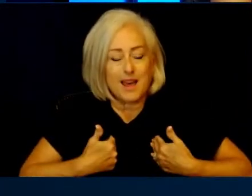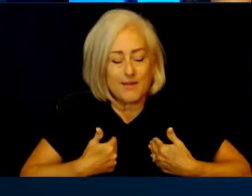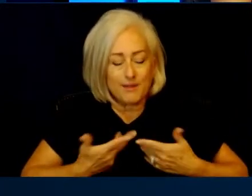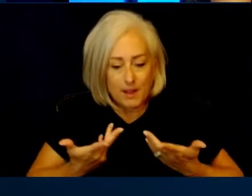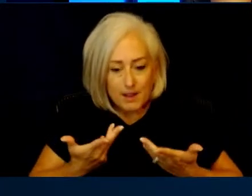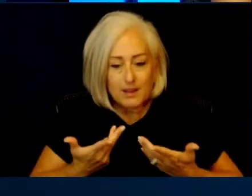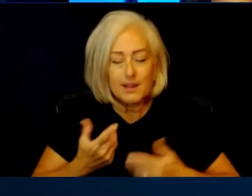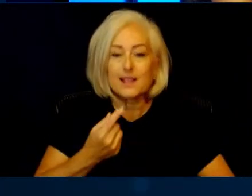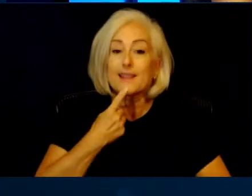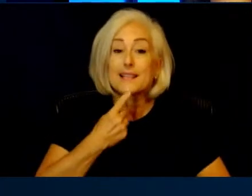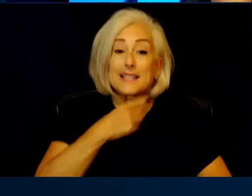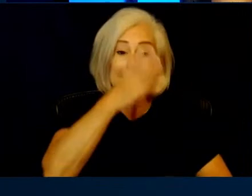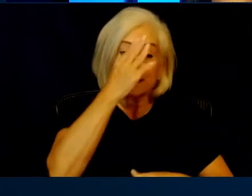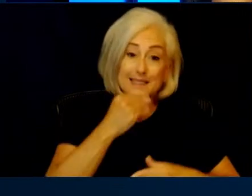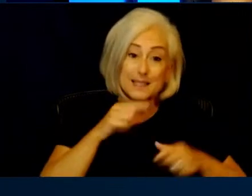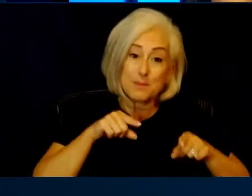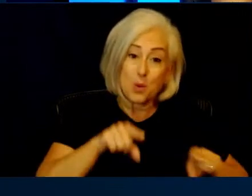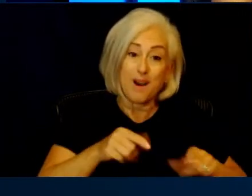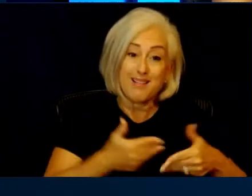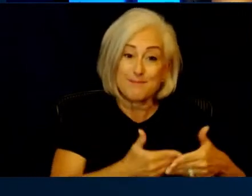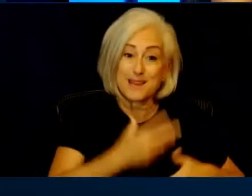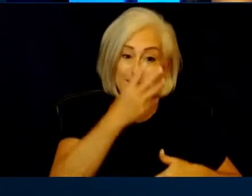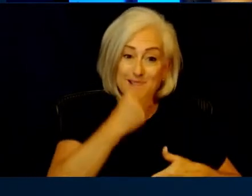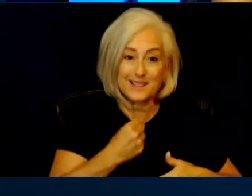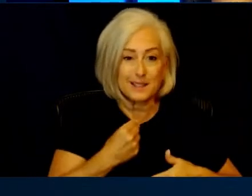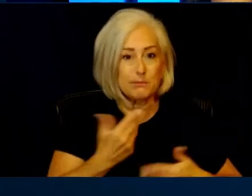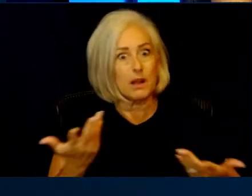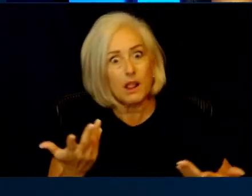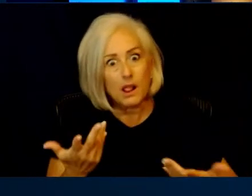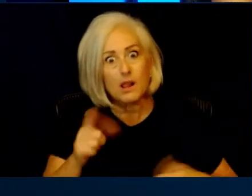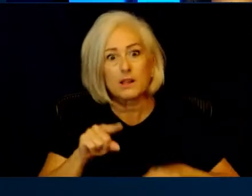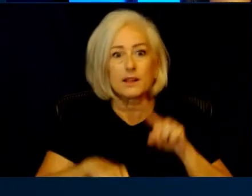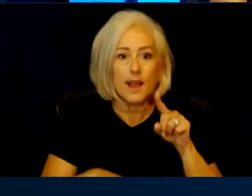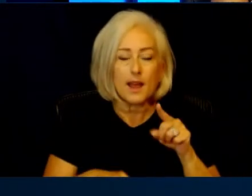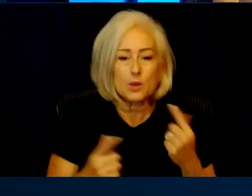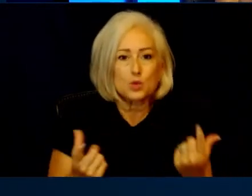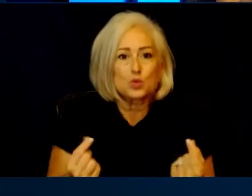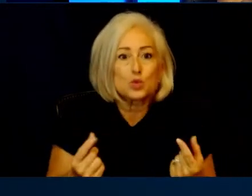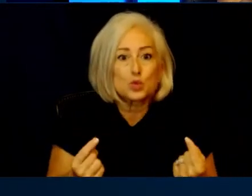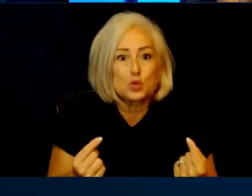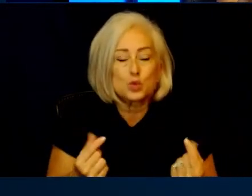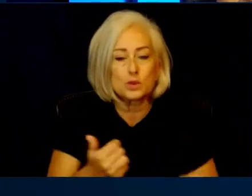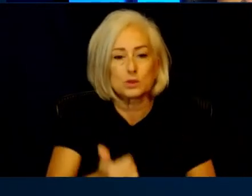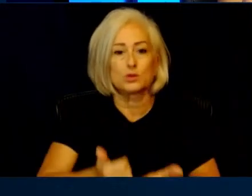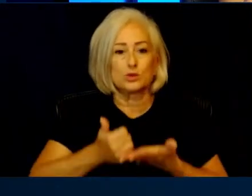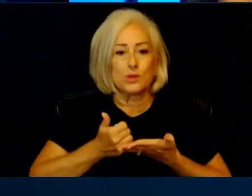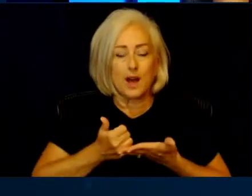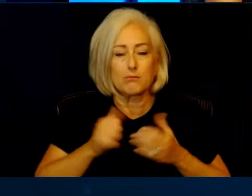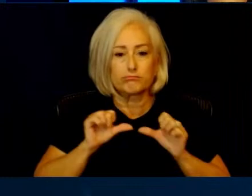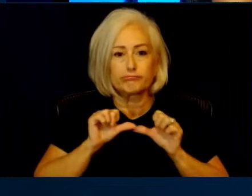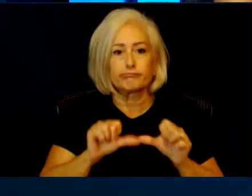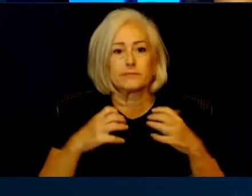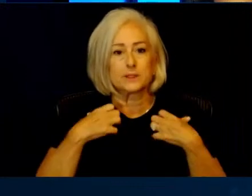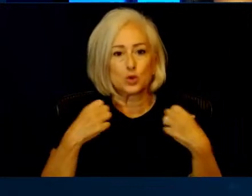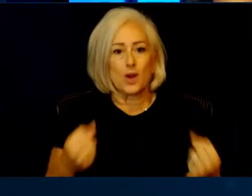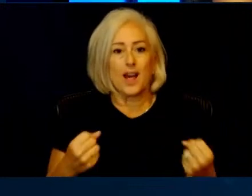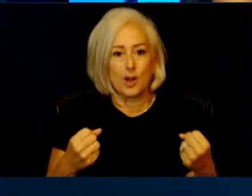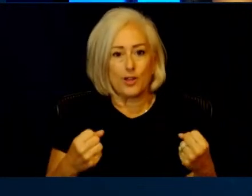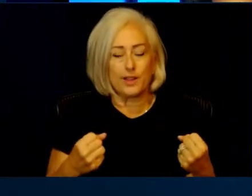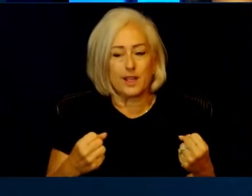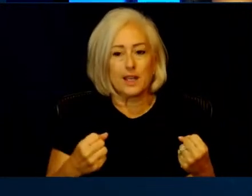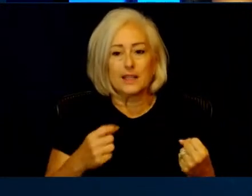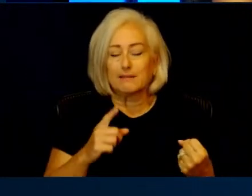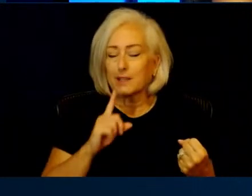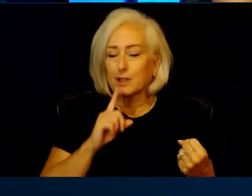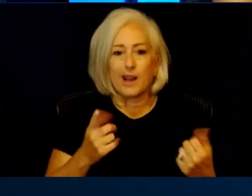baby sleeps, but that's not happening. So what else can she do to make sure she's staying healthy when she's really hanging by a thread?